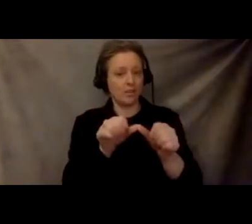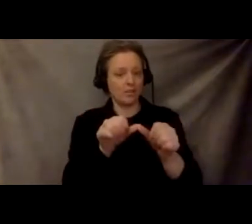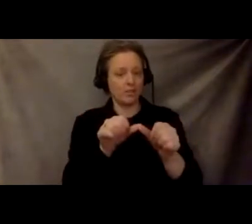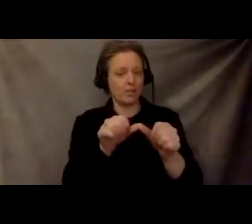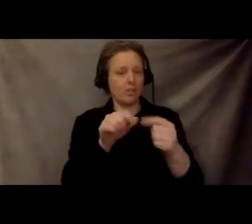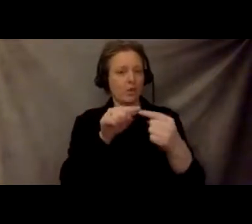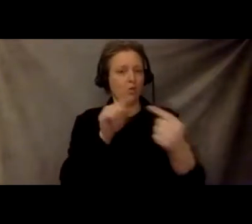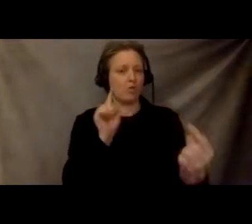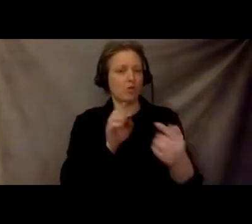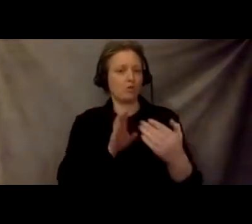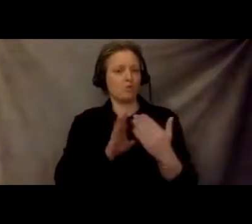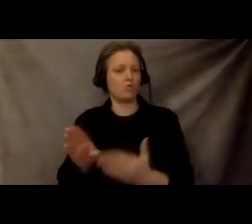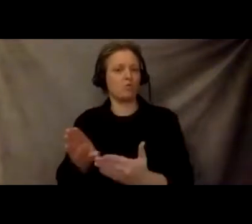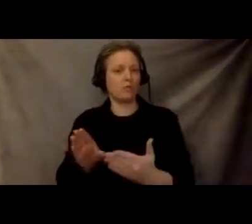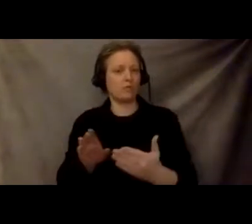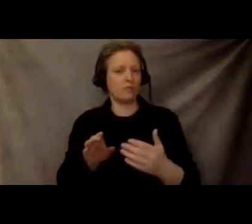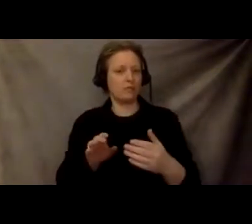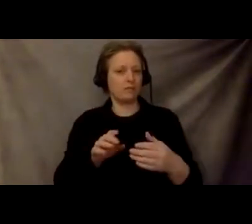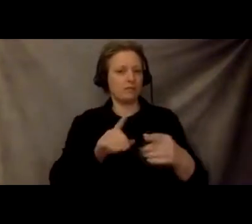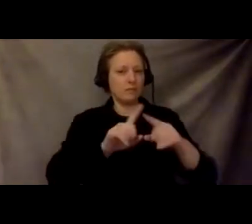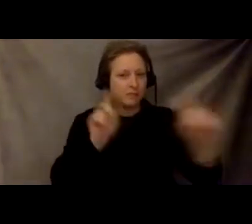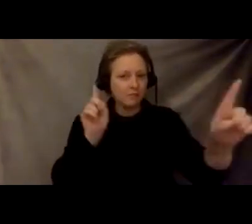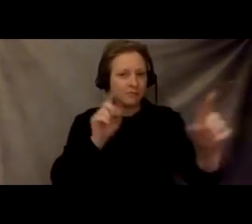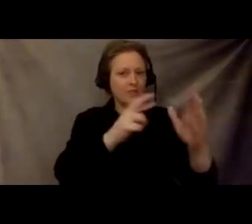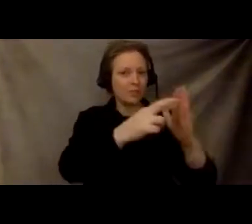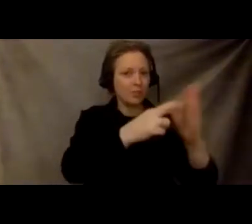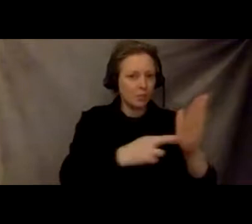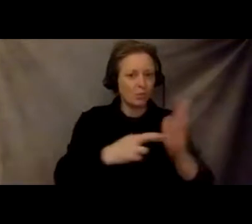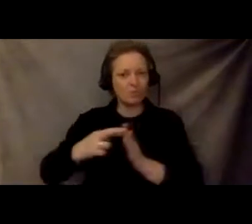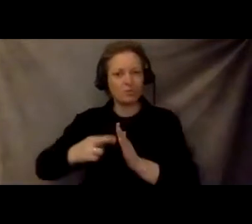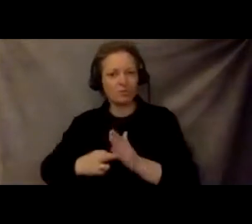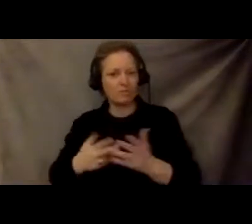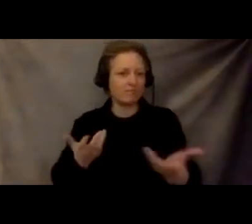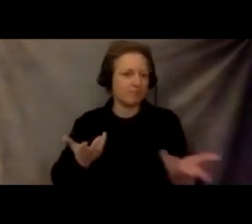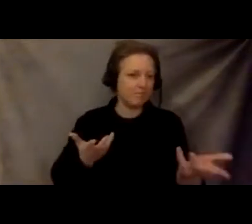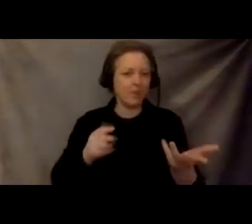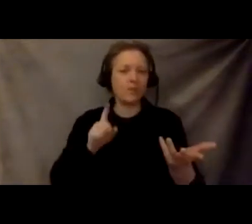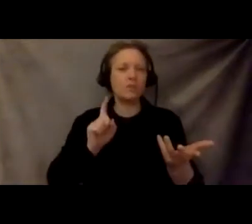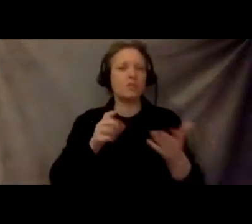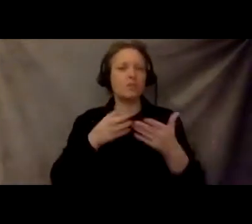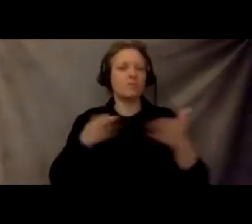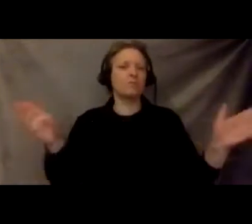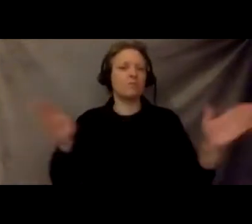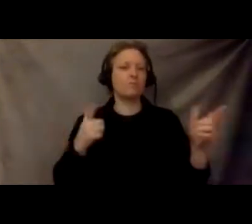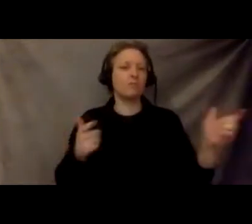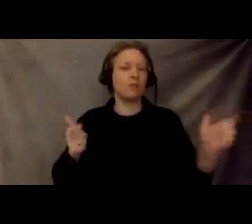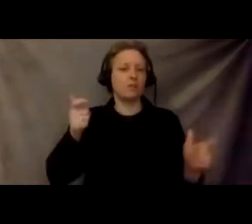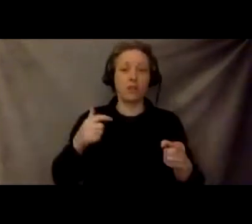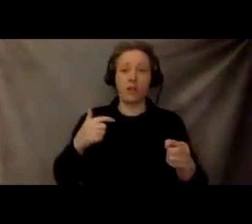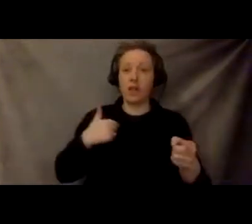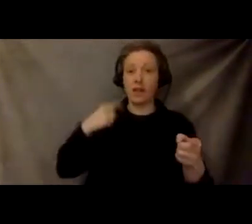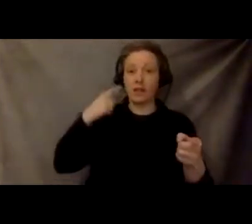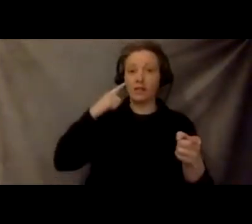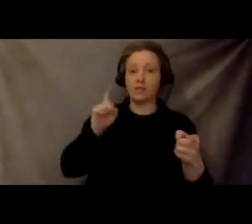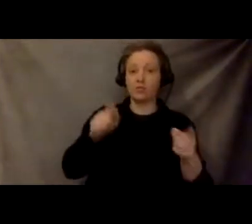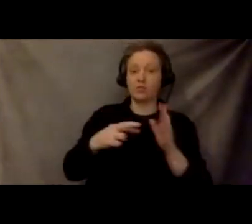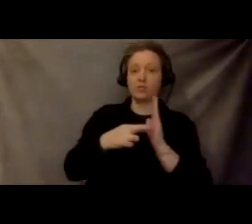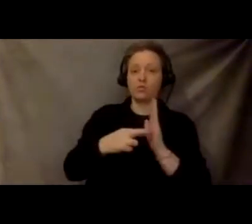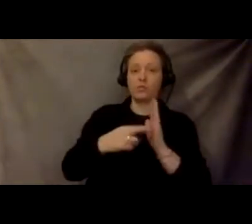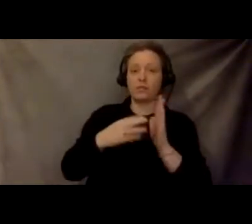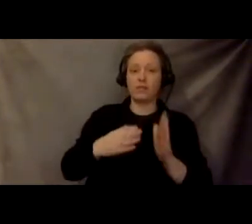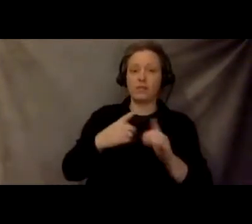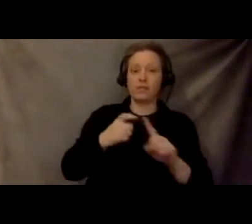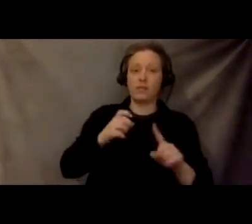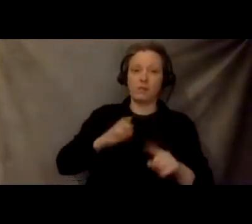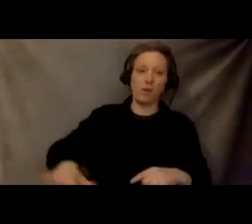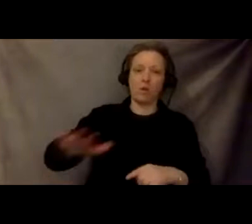sense. It's got to be does that make sense? It's got to be broader than just. I think it should be representatives from all across the county. You could have a